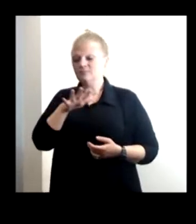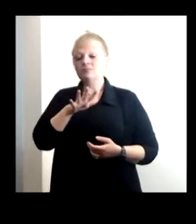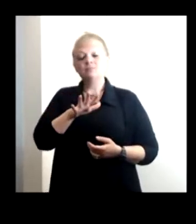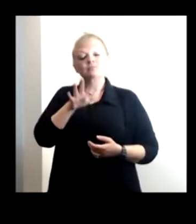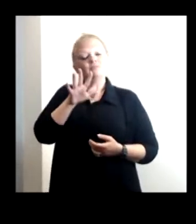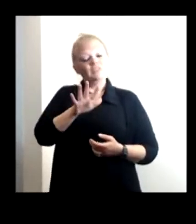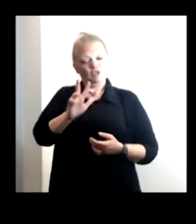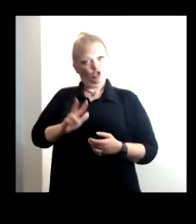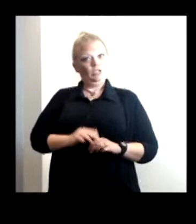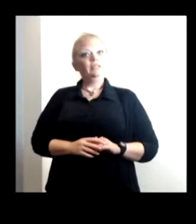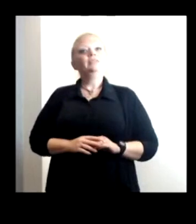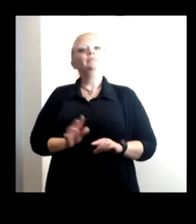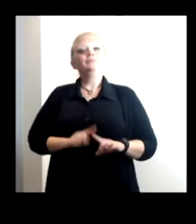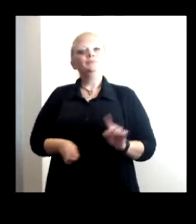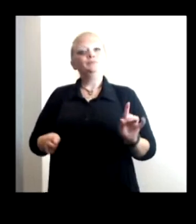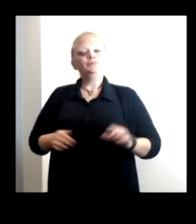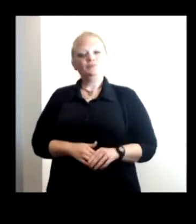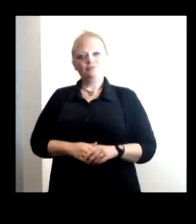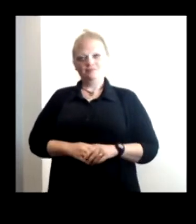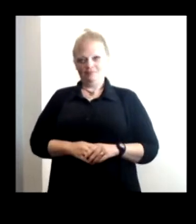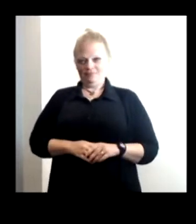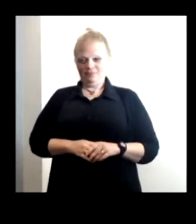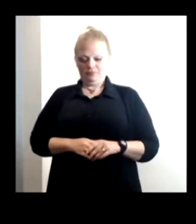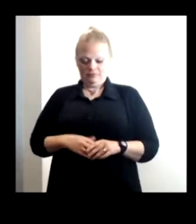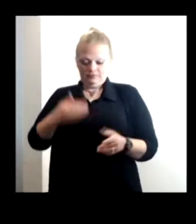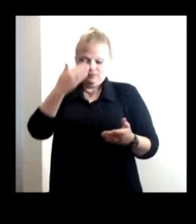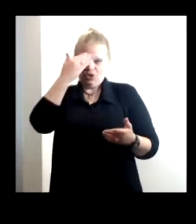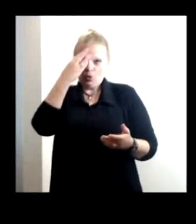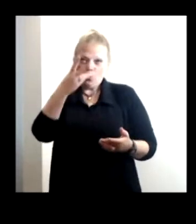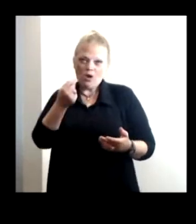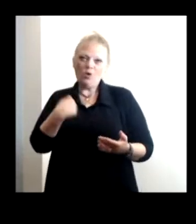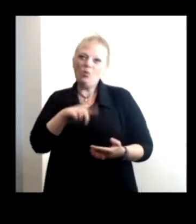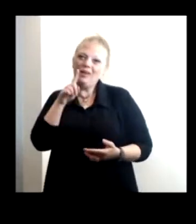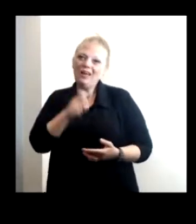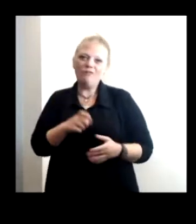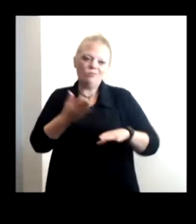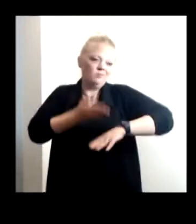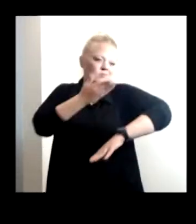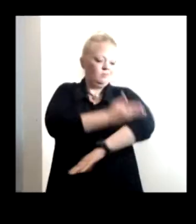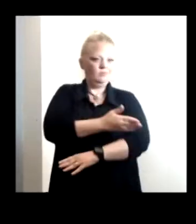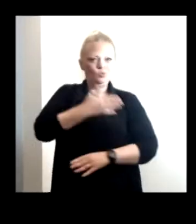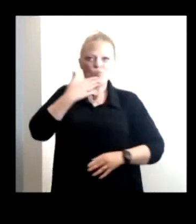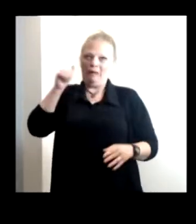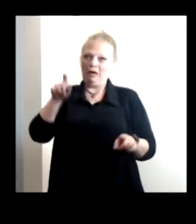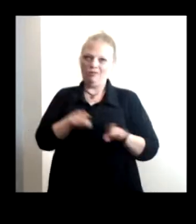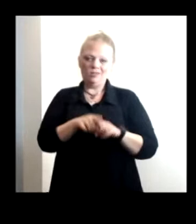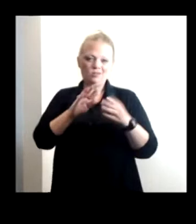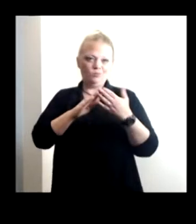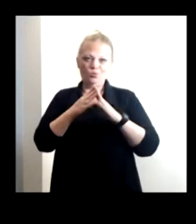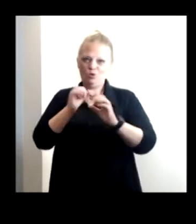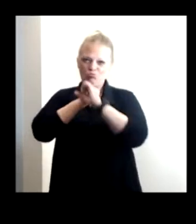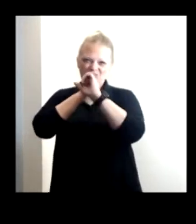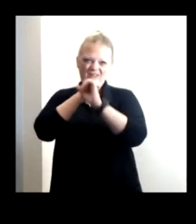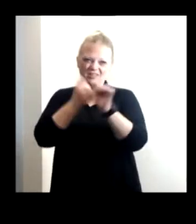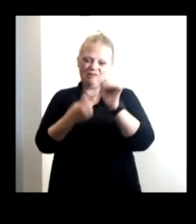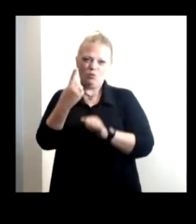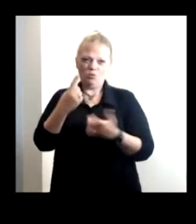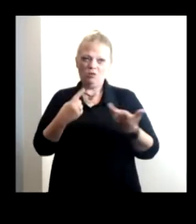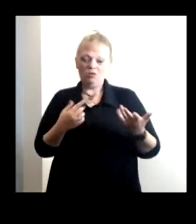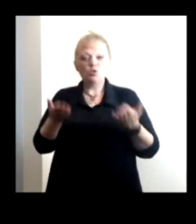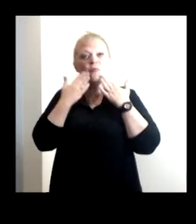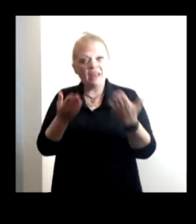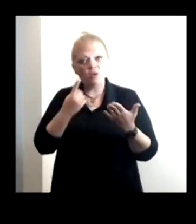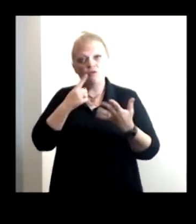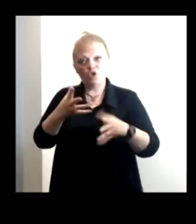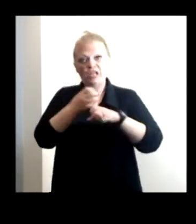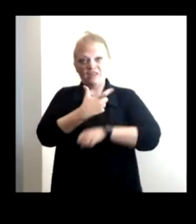53. But you know what? We got to do better as a community to help protect everyone, and we can do better. That's why I thank everyone who's